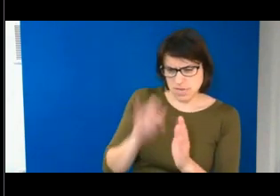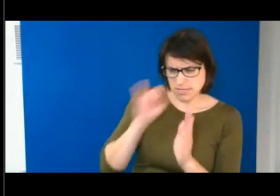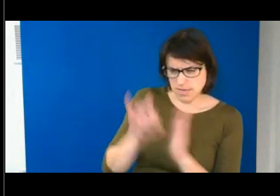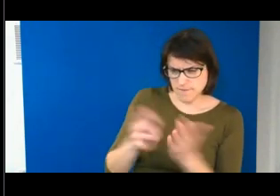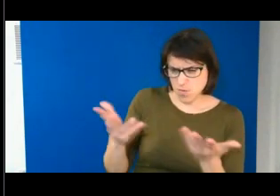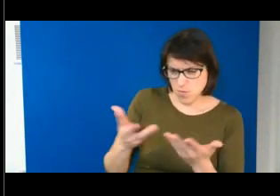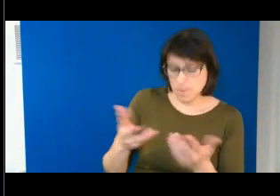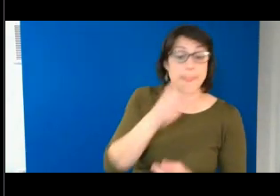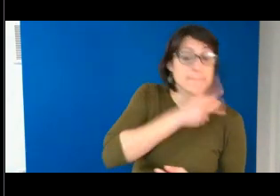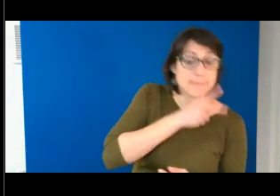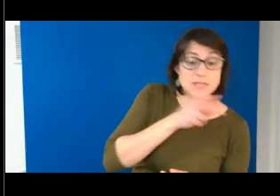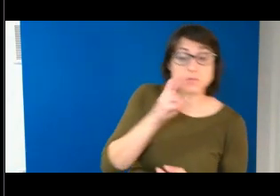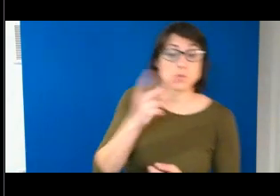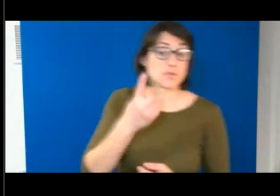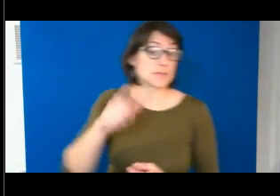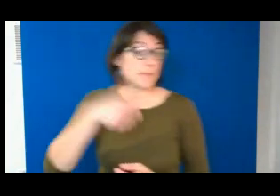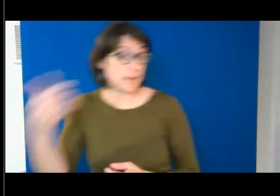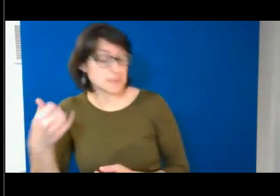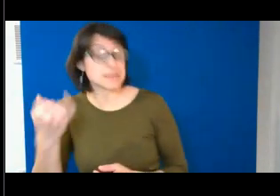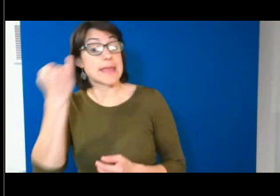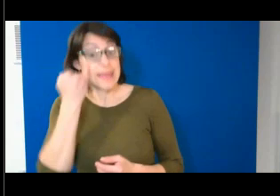plastics, and then we actually open the